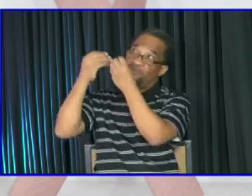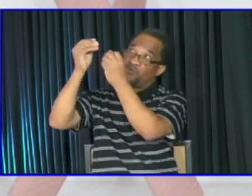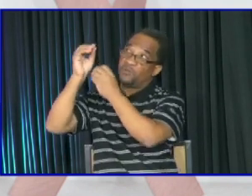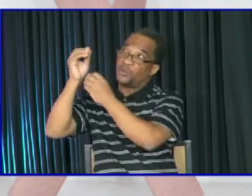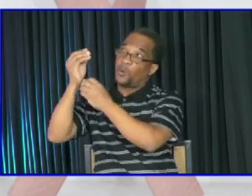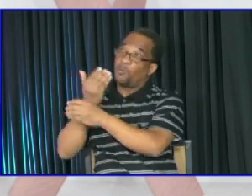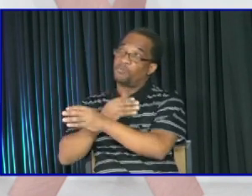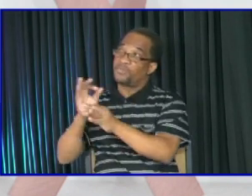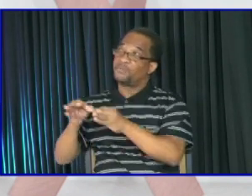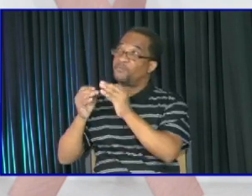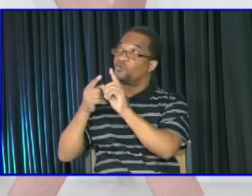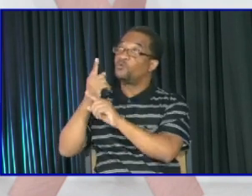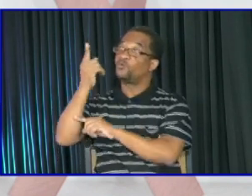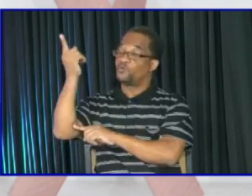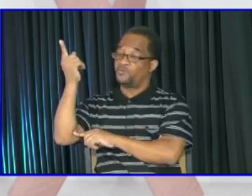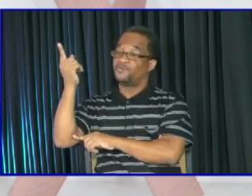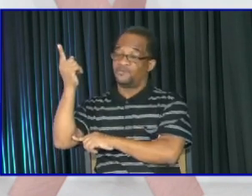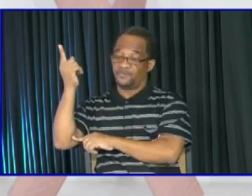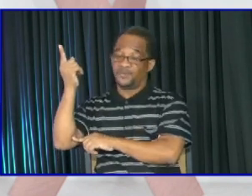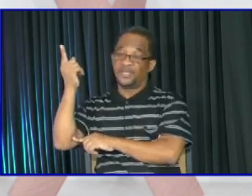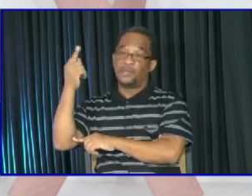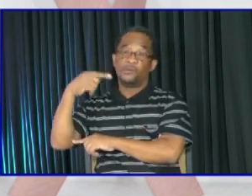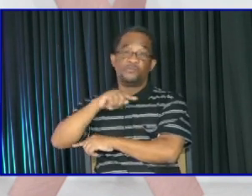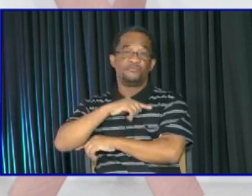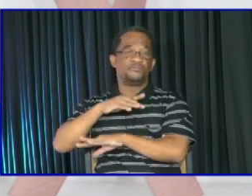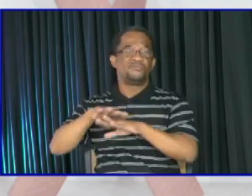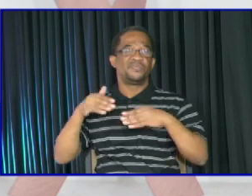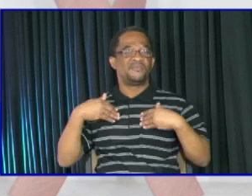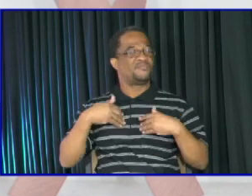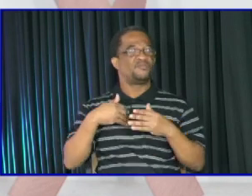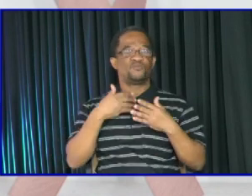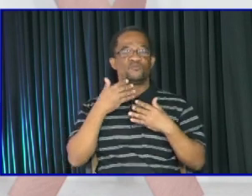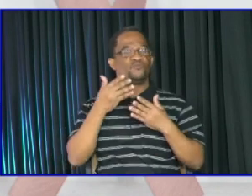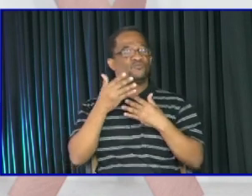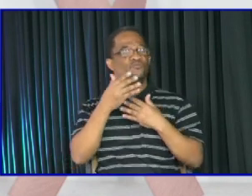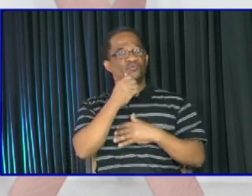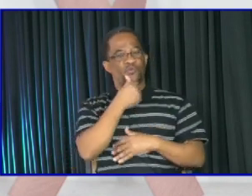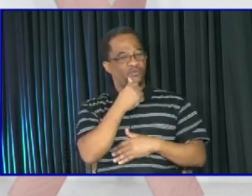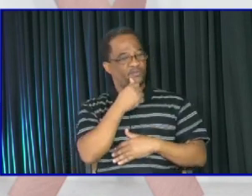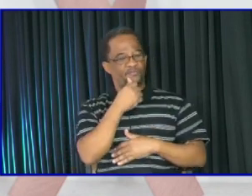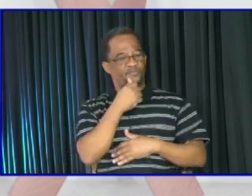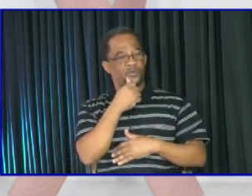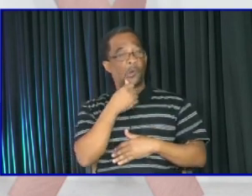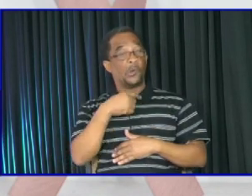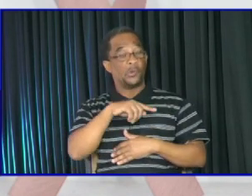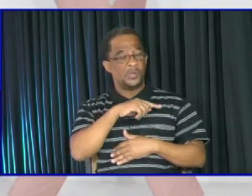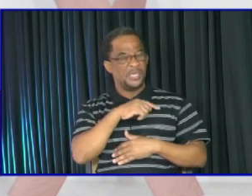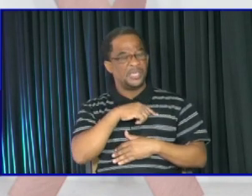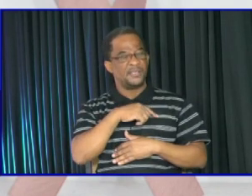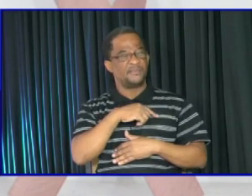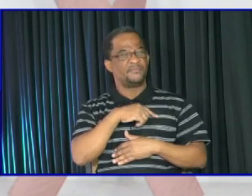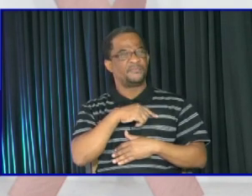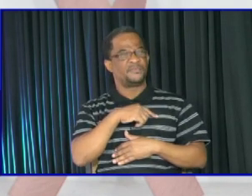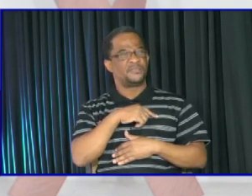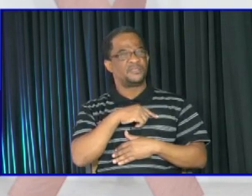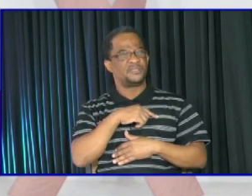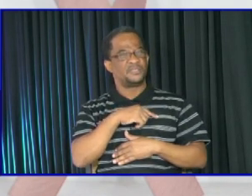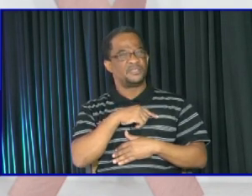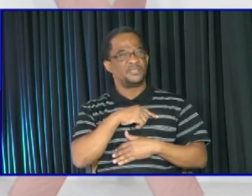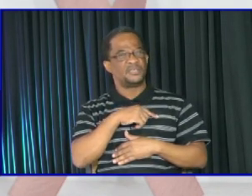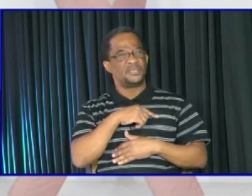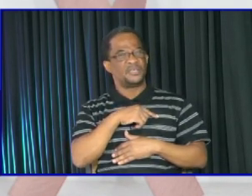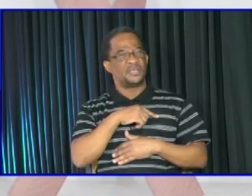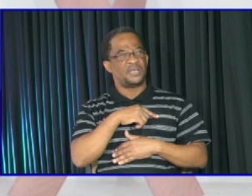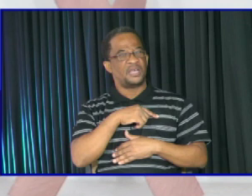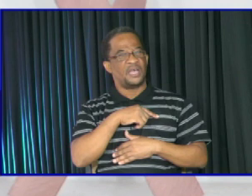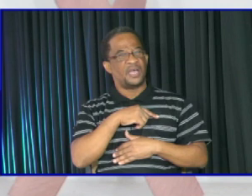to you, we do not have to suffer at all, but we can indeed inherit eternal